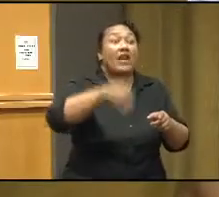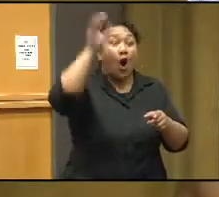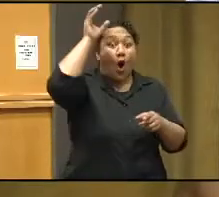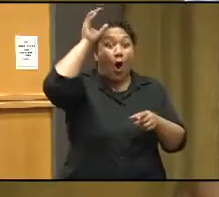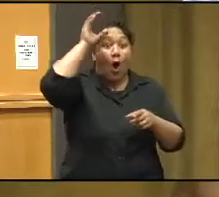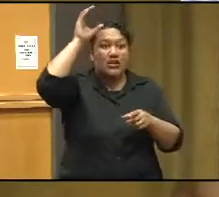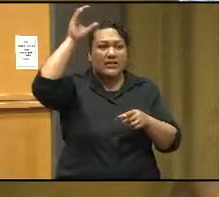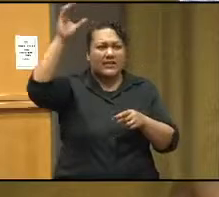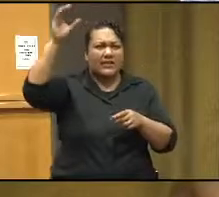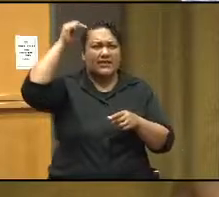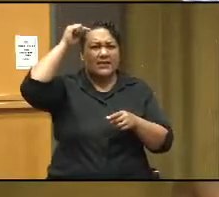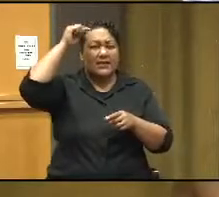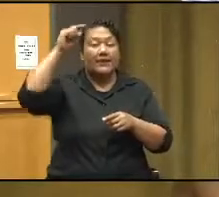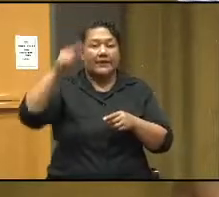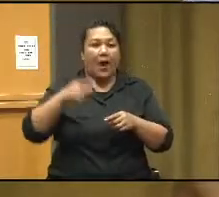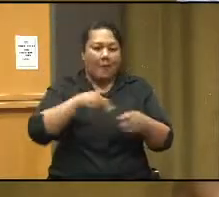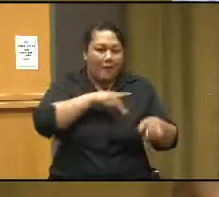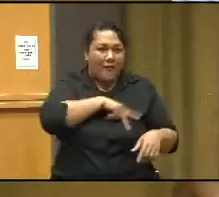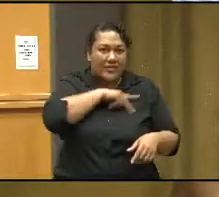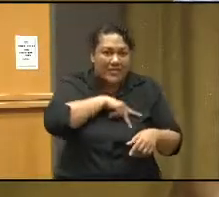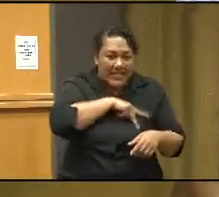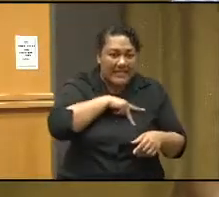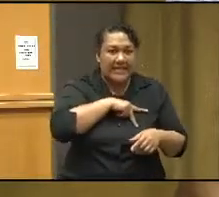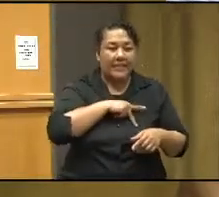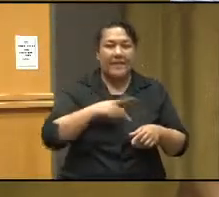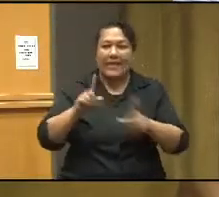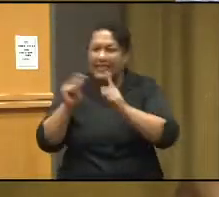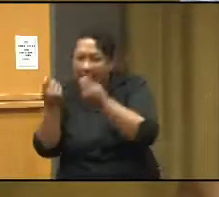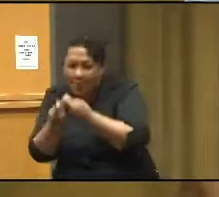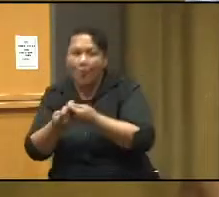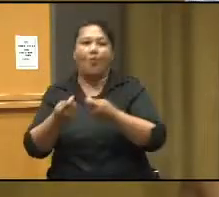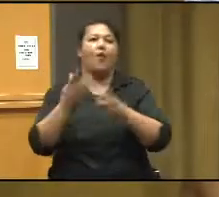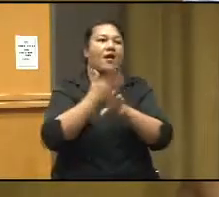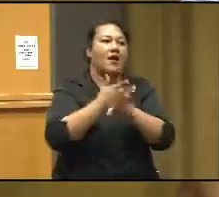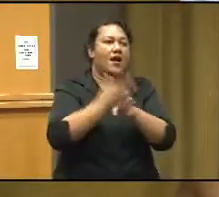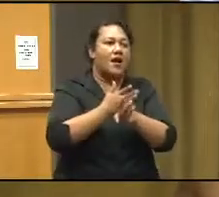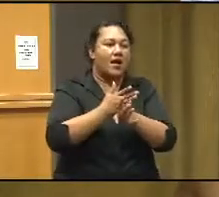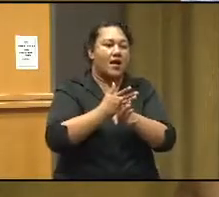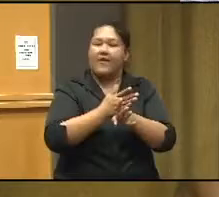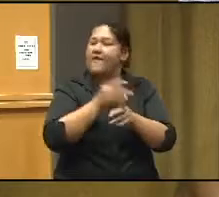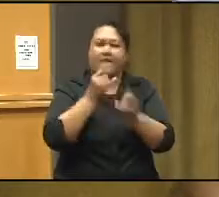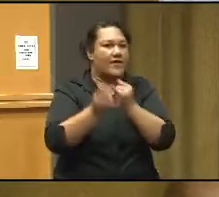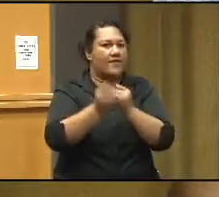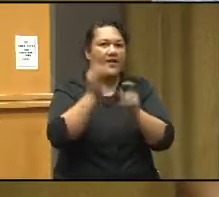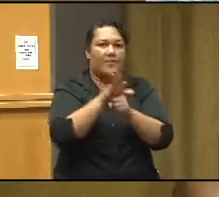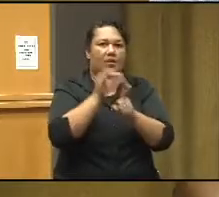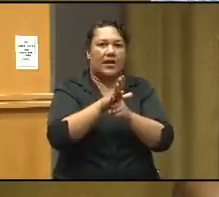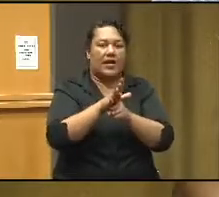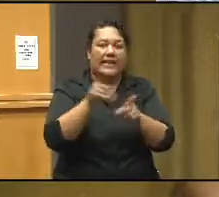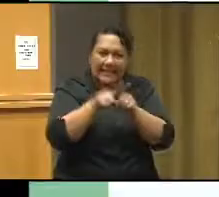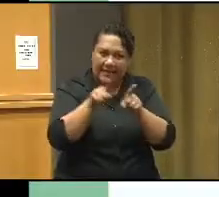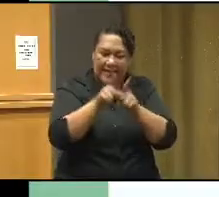important. Professionalism, teamwork, very good. This is how the Japanese